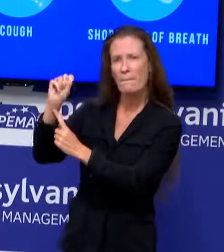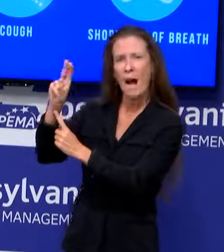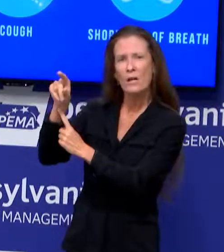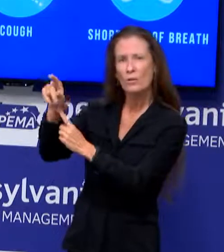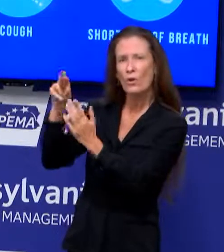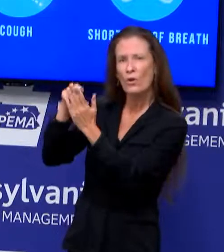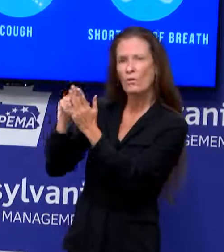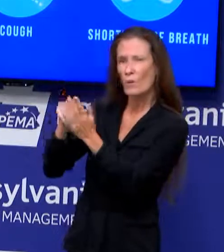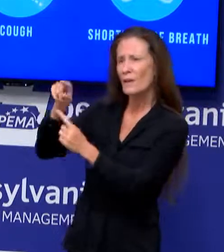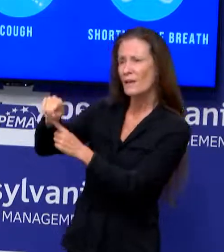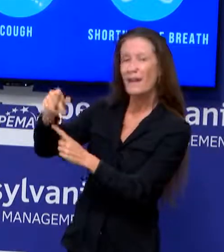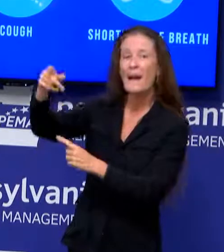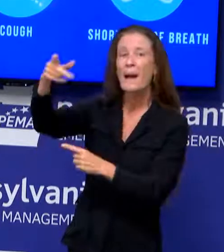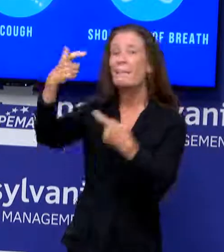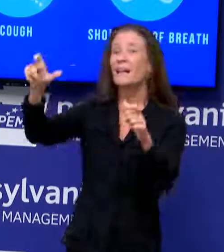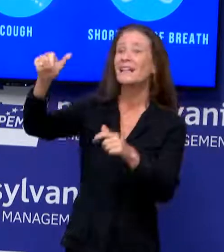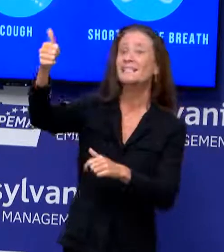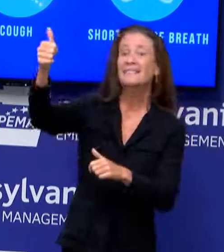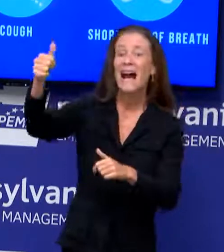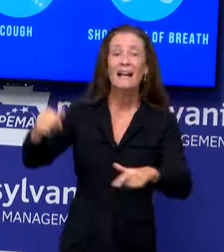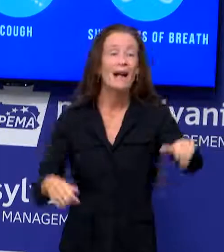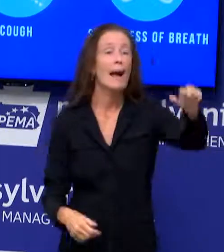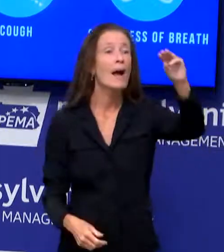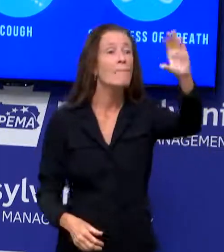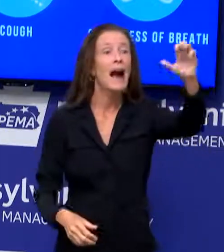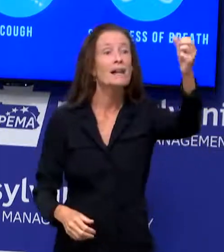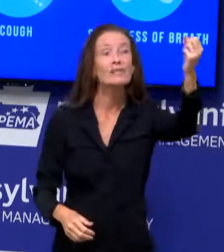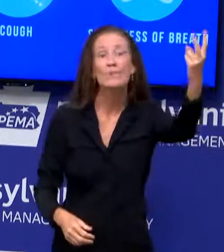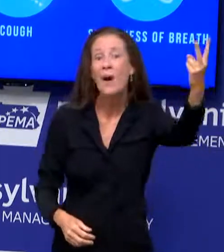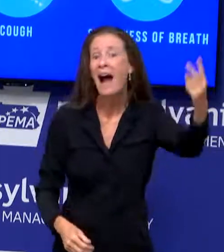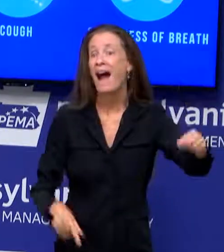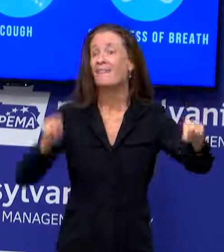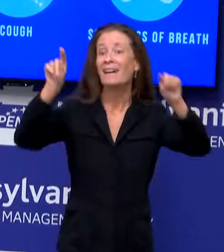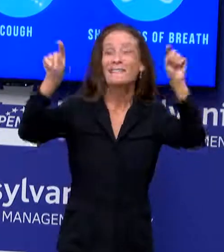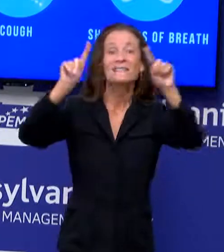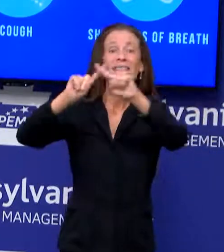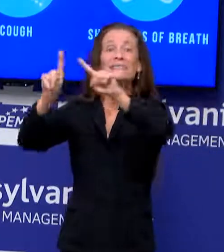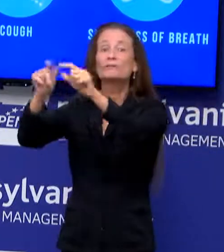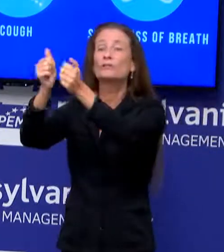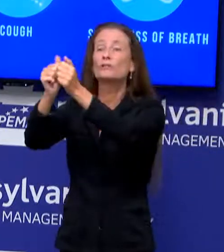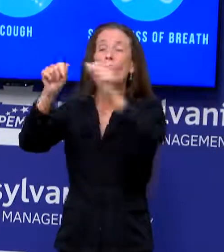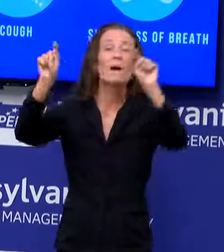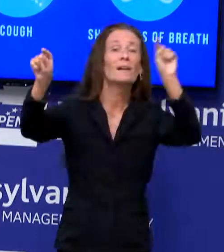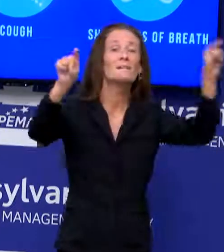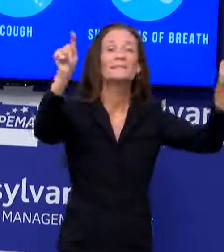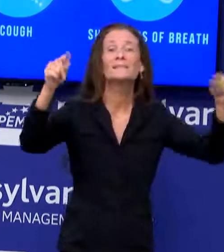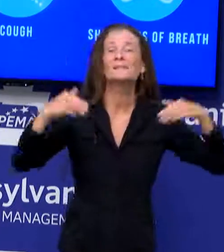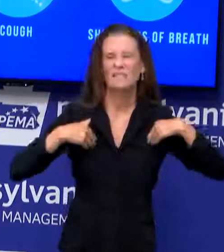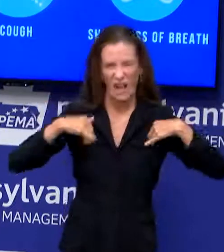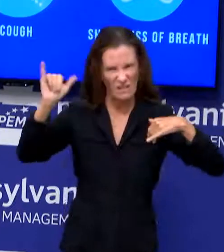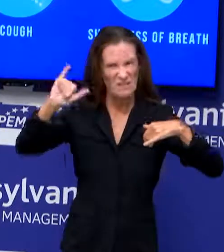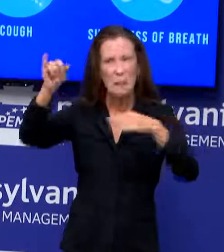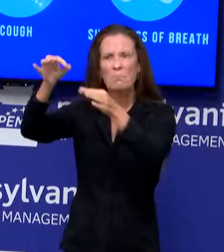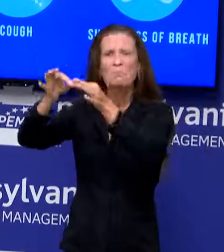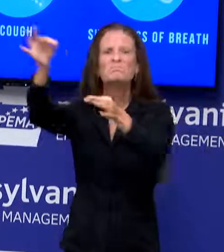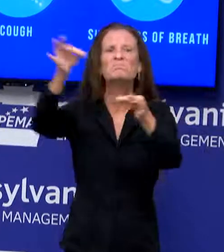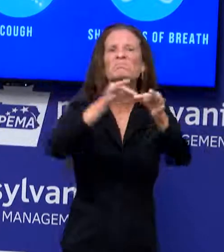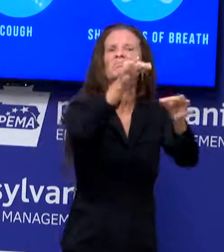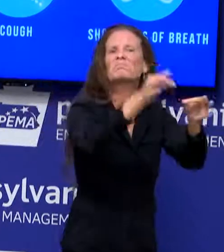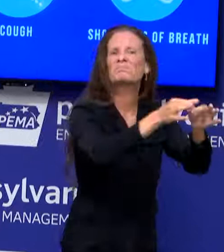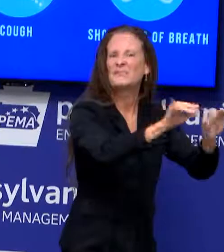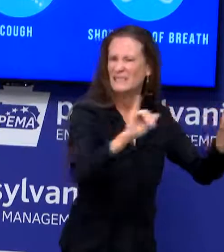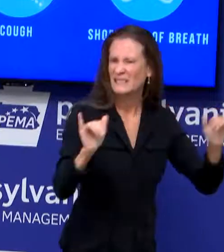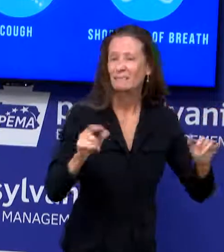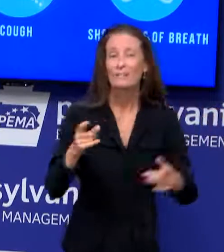the Pac-12 took, and that school sports be postponed, as well as recreational sports,